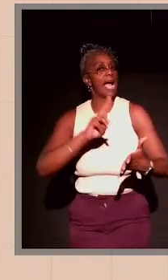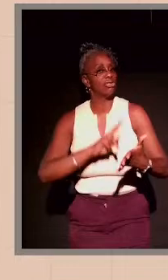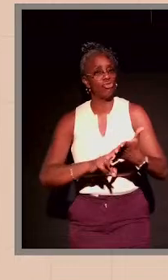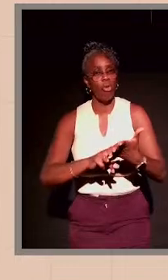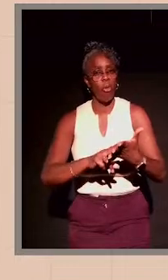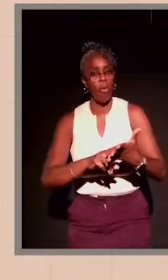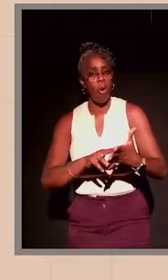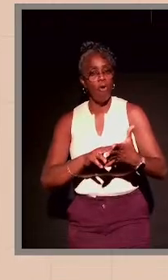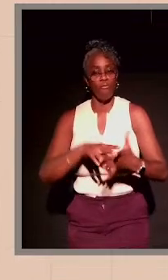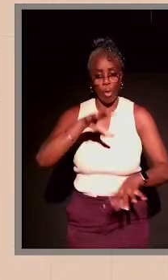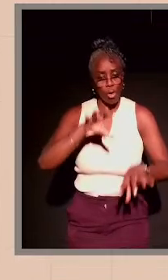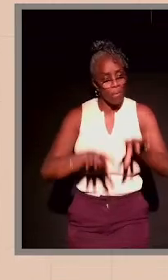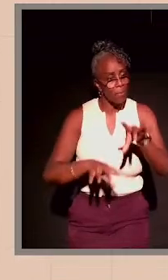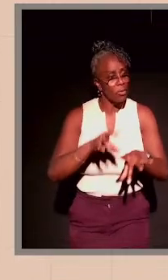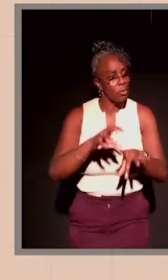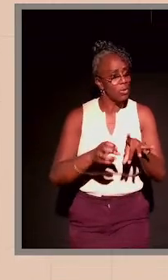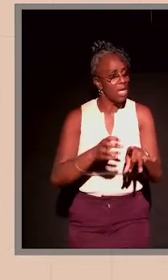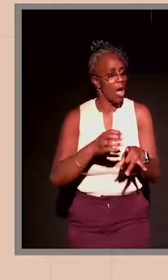computer coding.